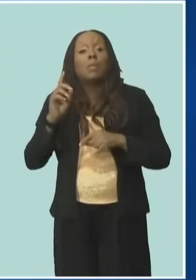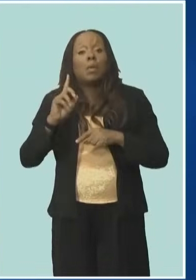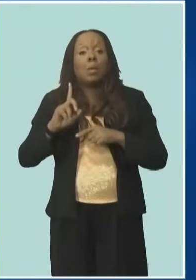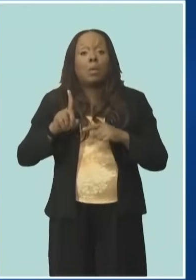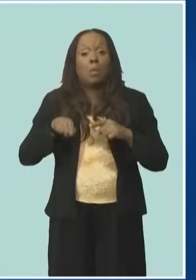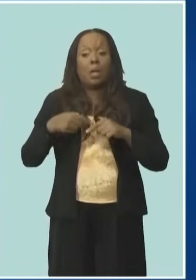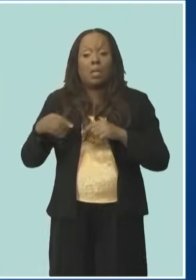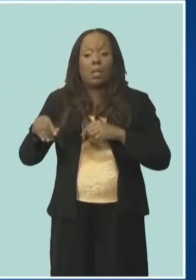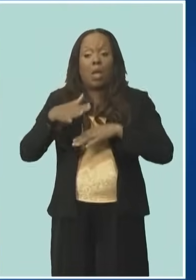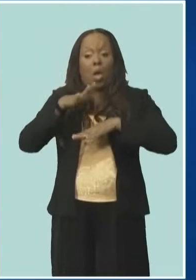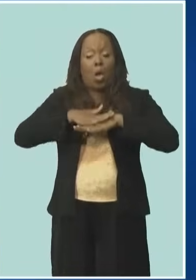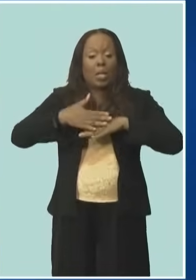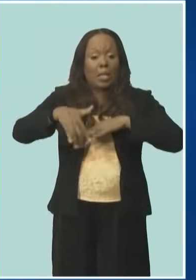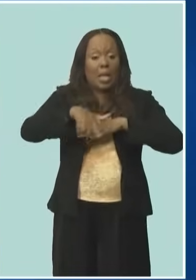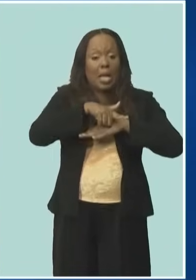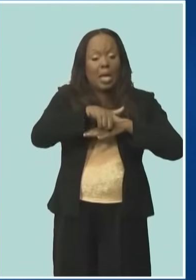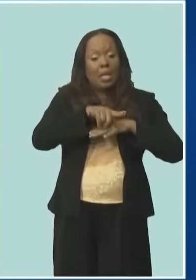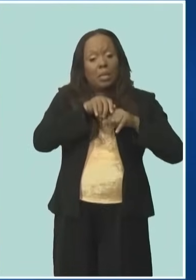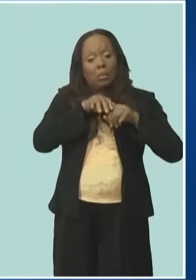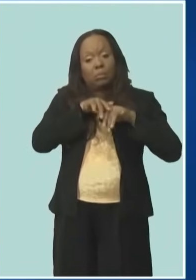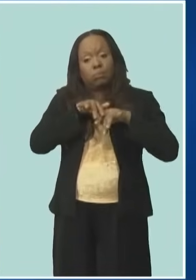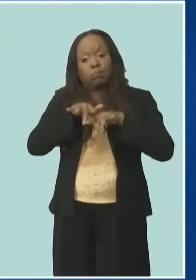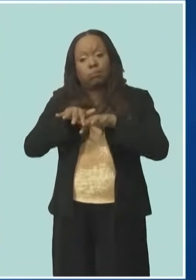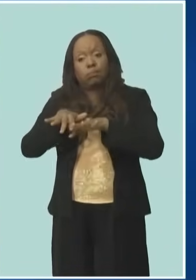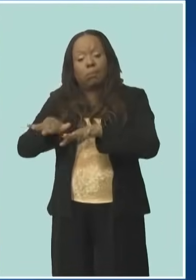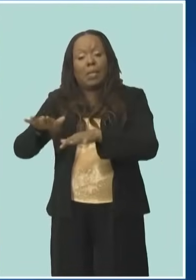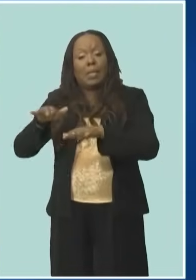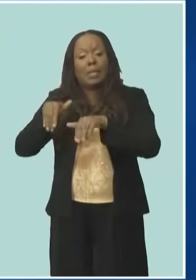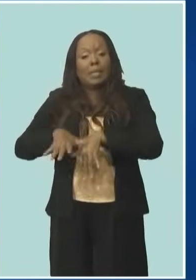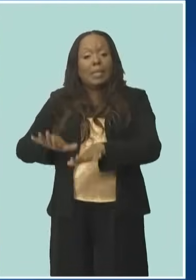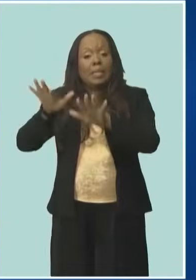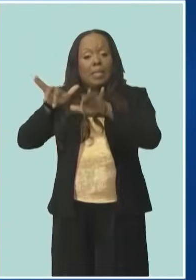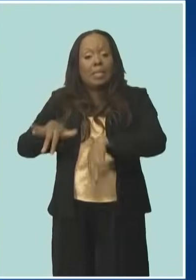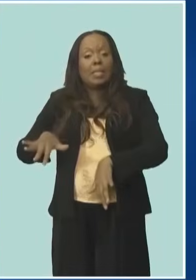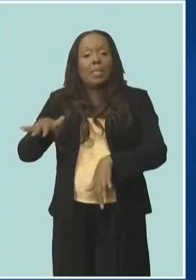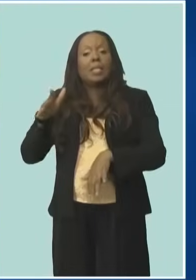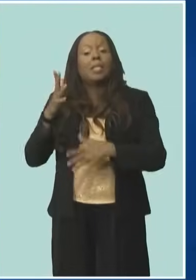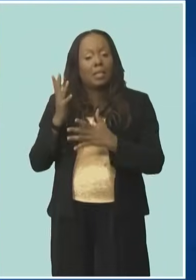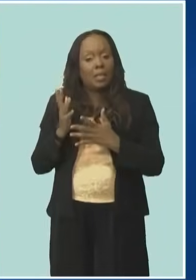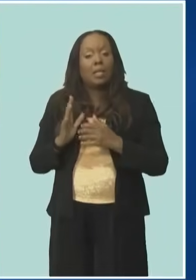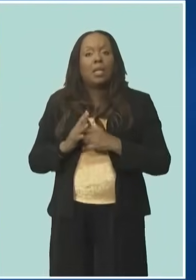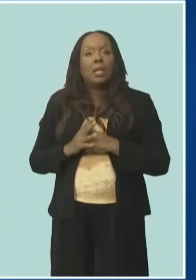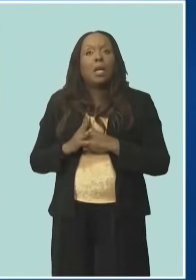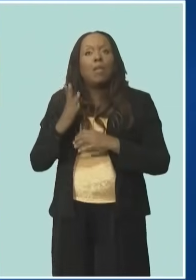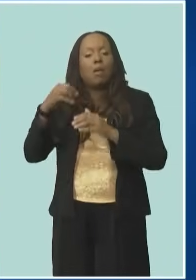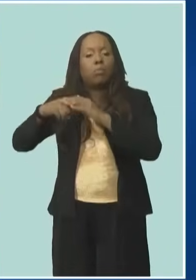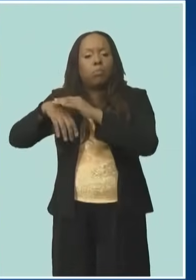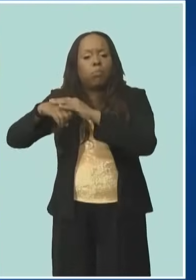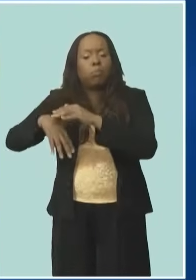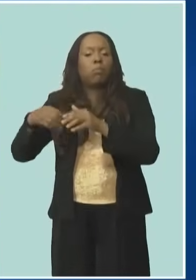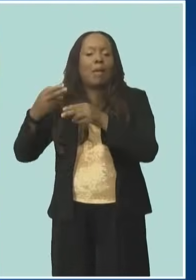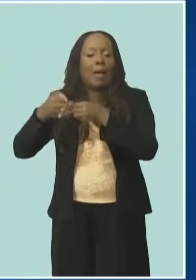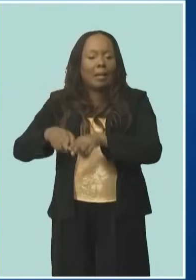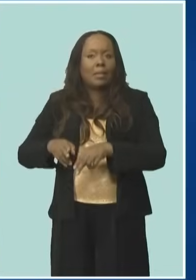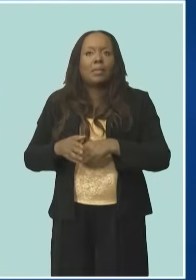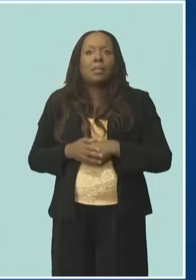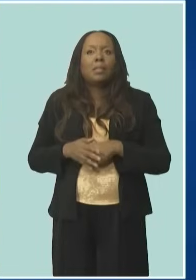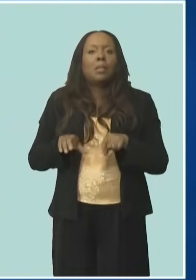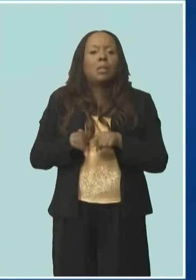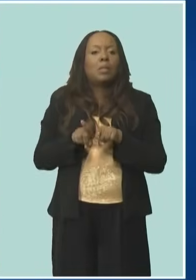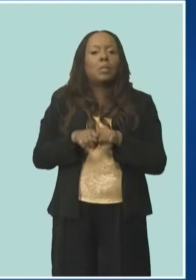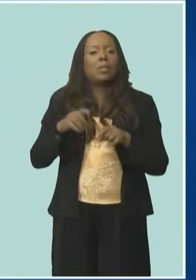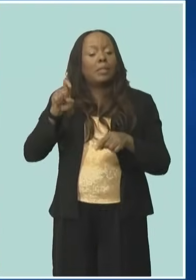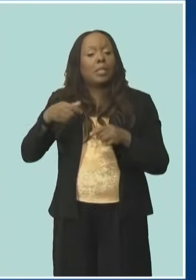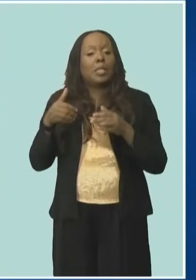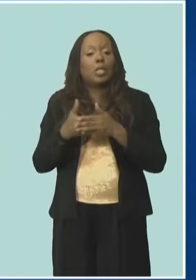going to sea to reproduce and release their eggs. They also need access to land to find new shells for their growing bodies as